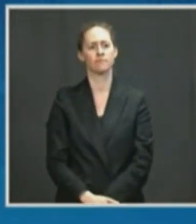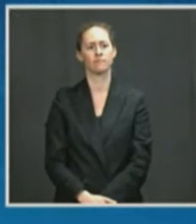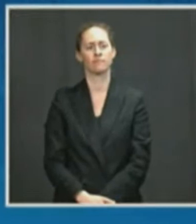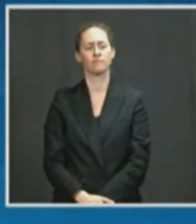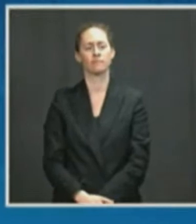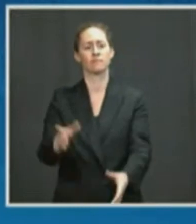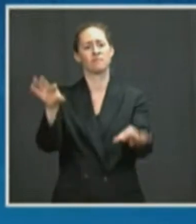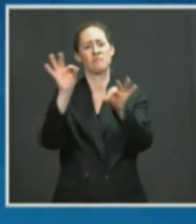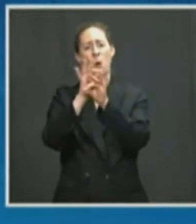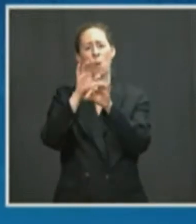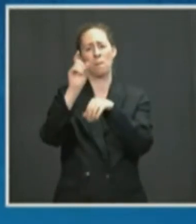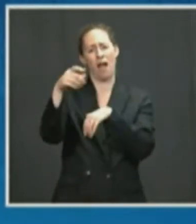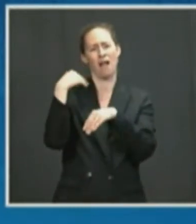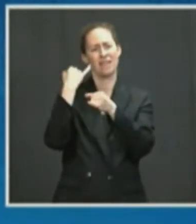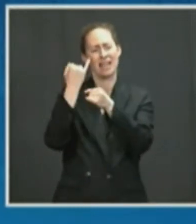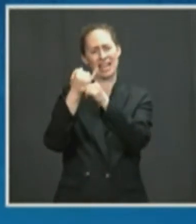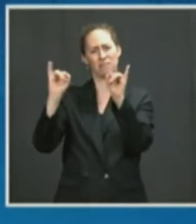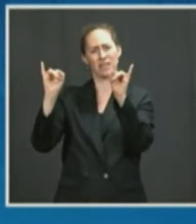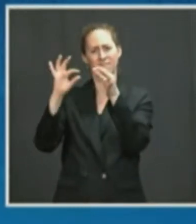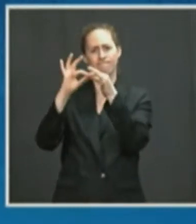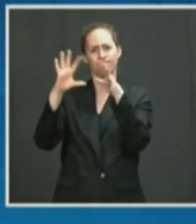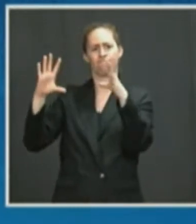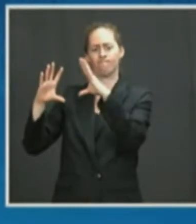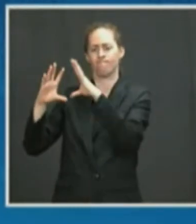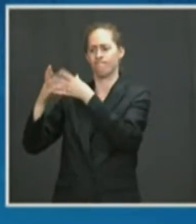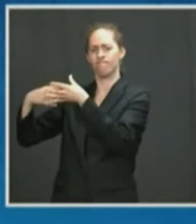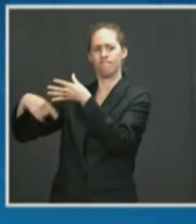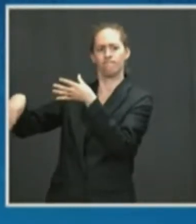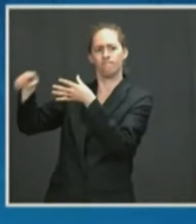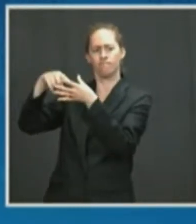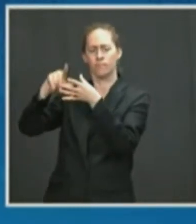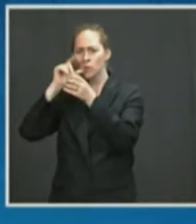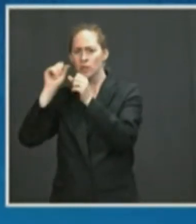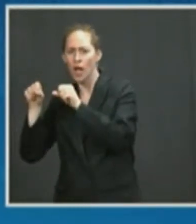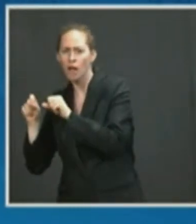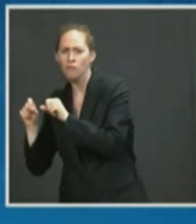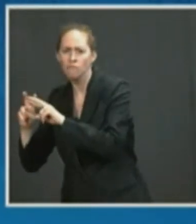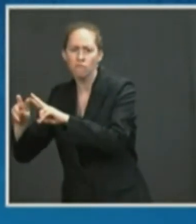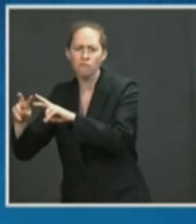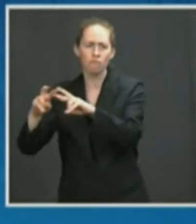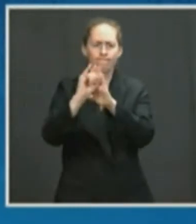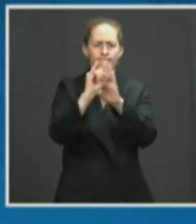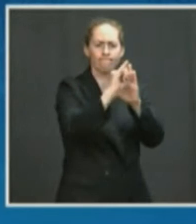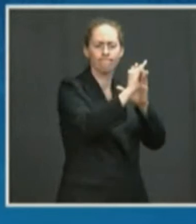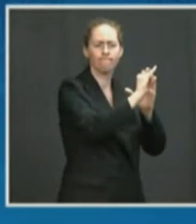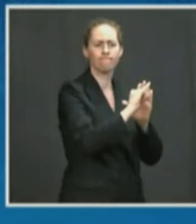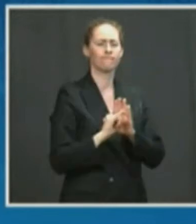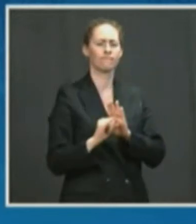We had a conversation about the importance of a strong civil society.